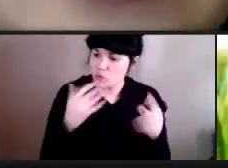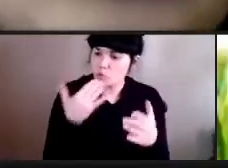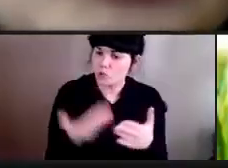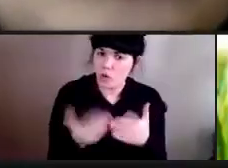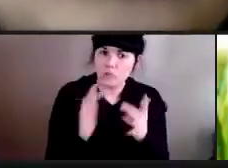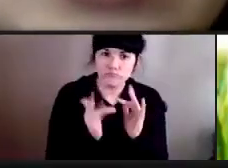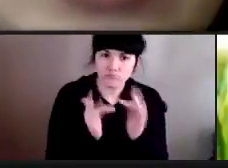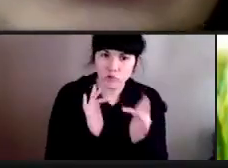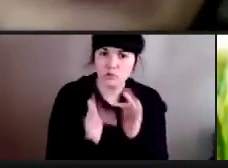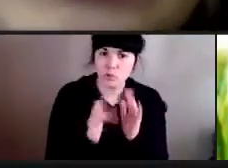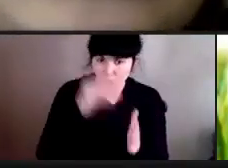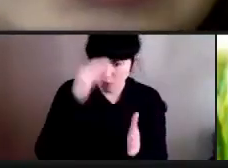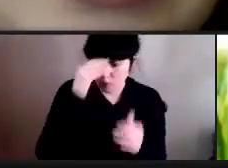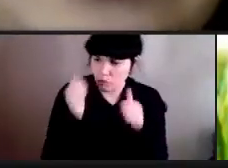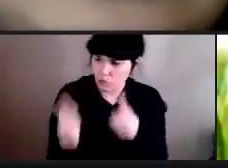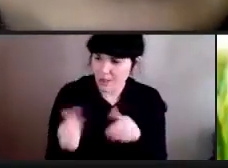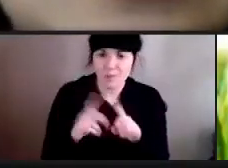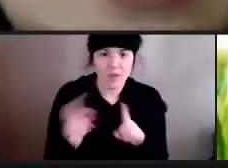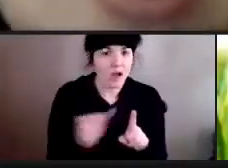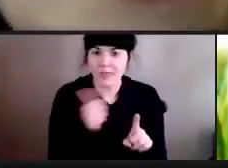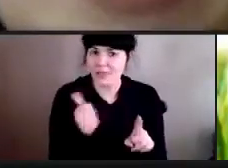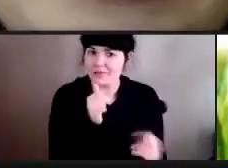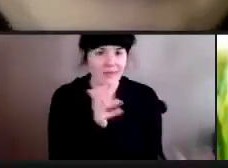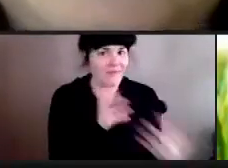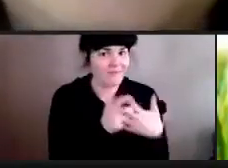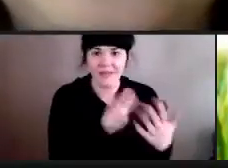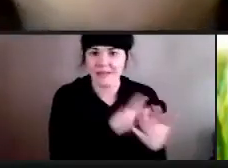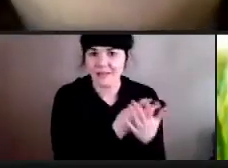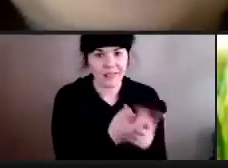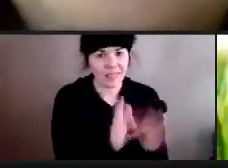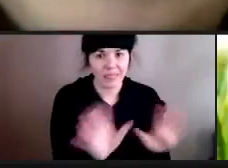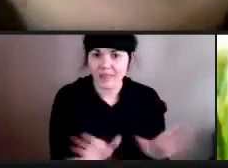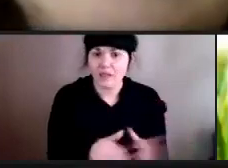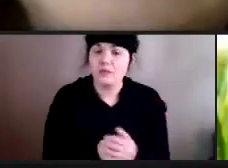how are you assessing that? What tools are you using?